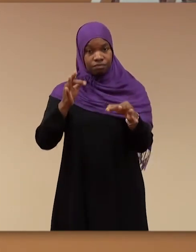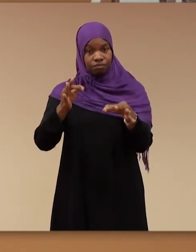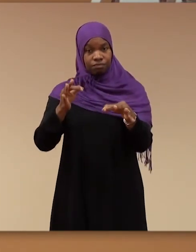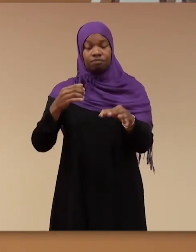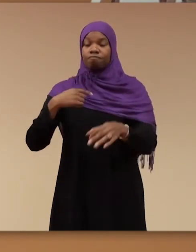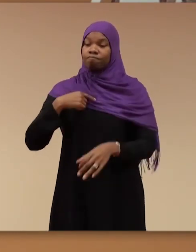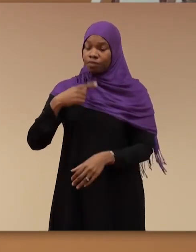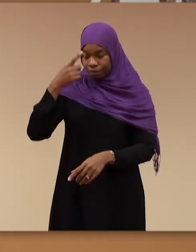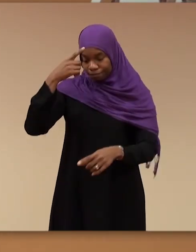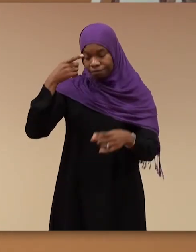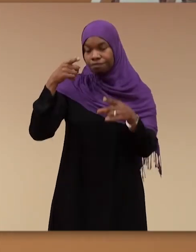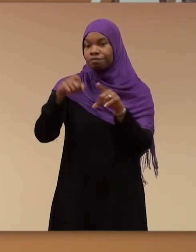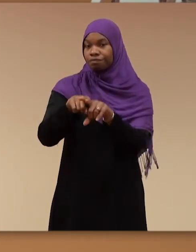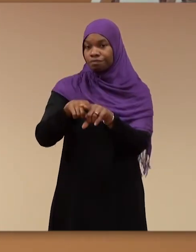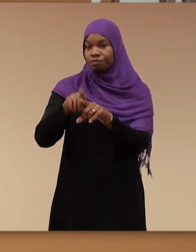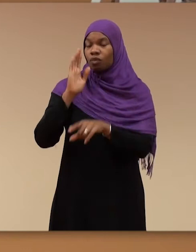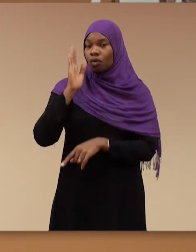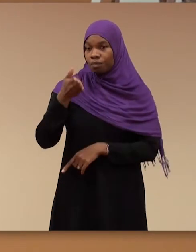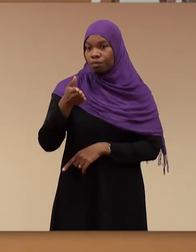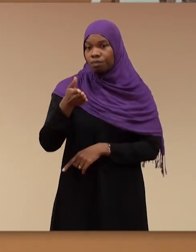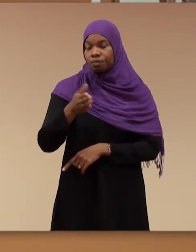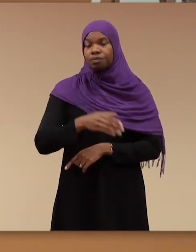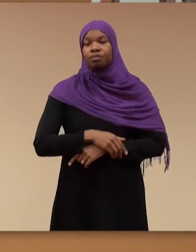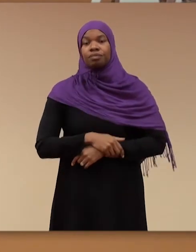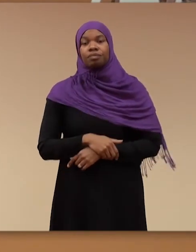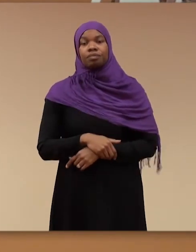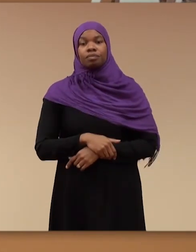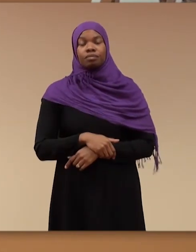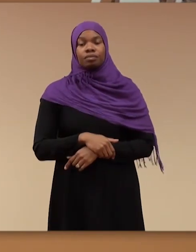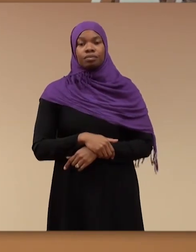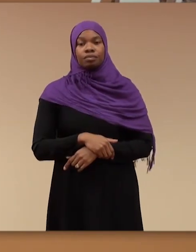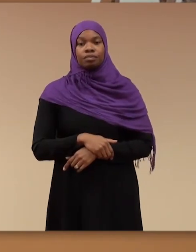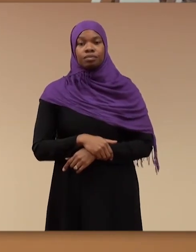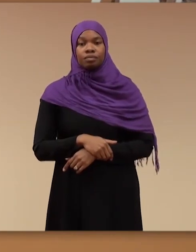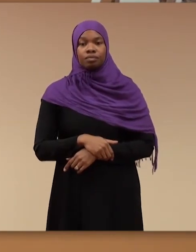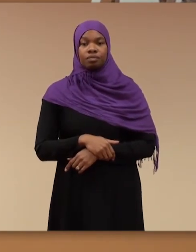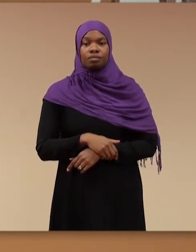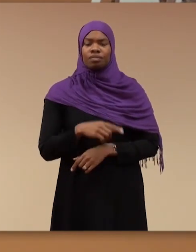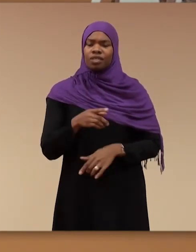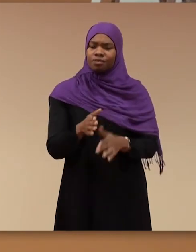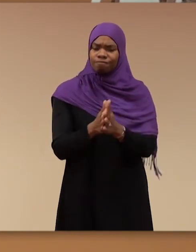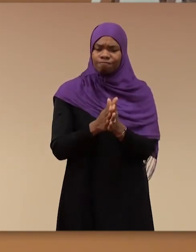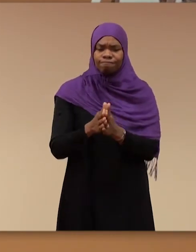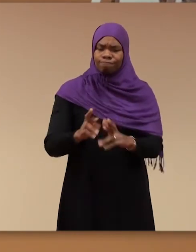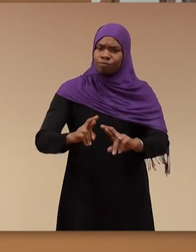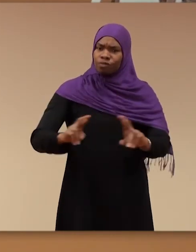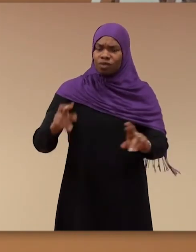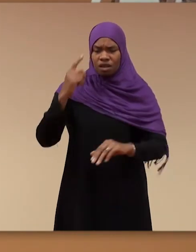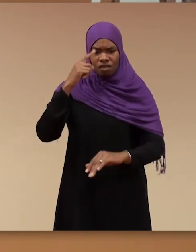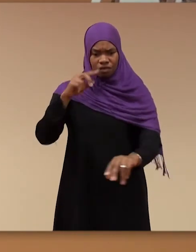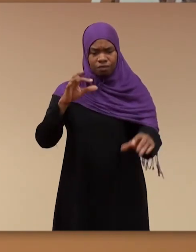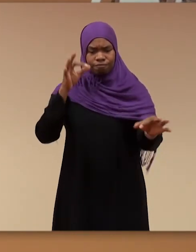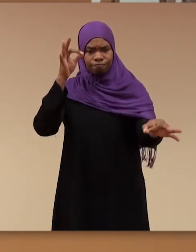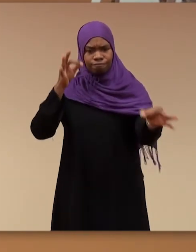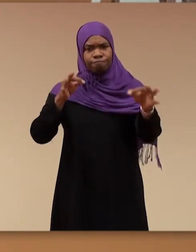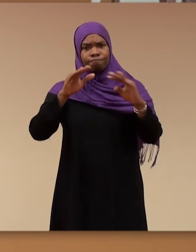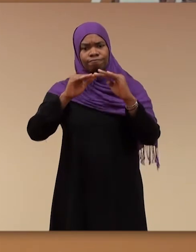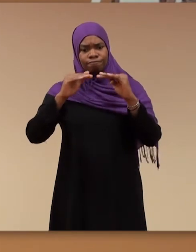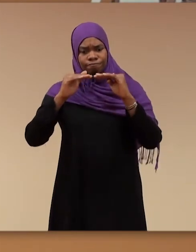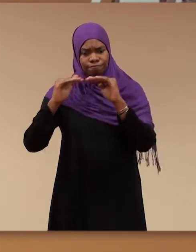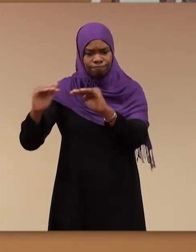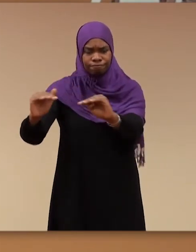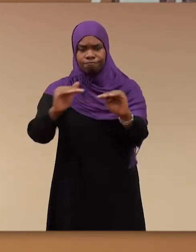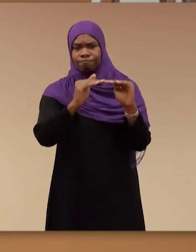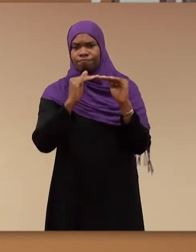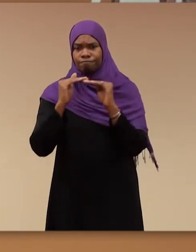see, he's so much keen on the issue of justice. And that leads us